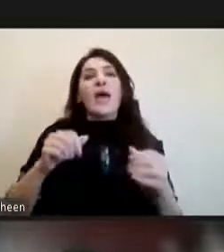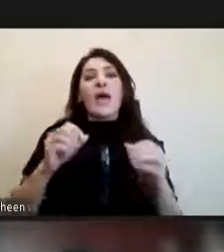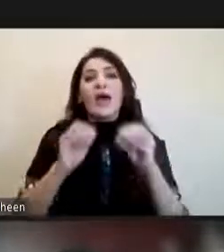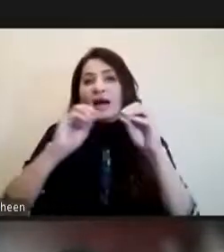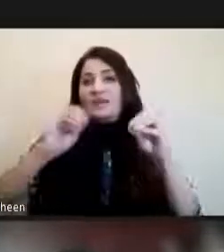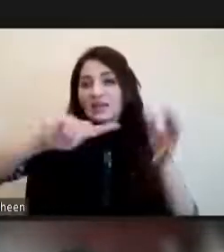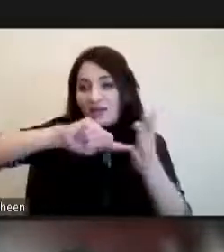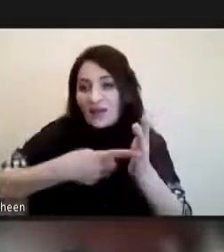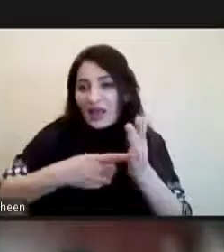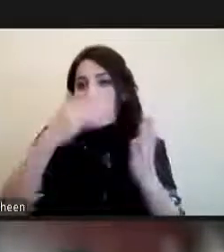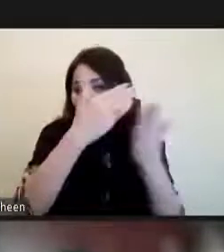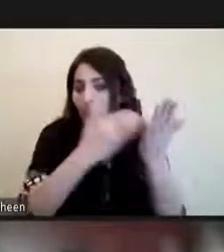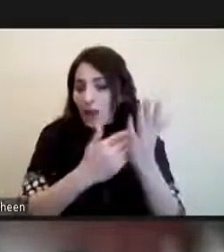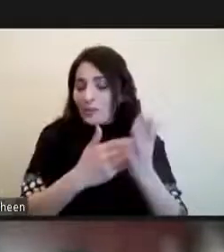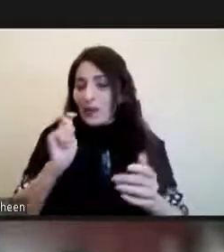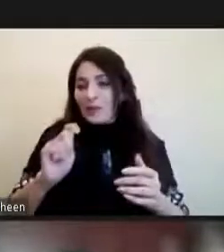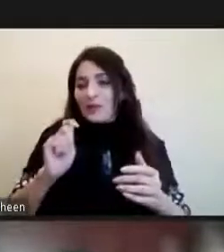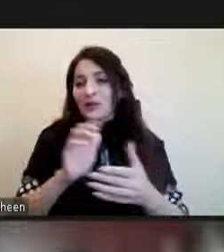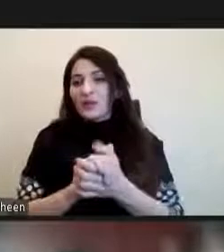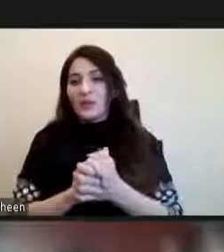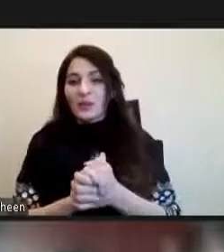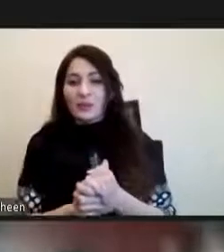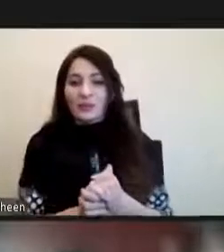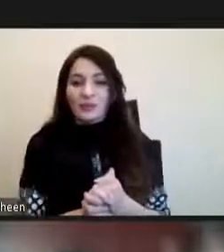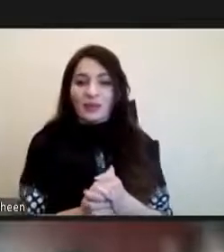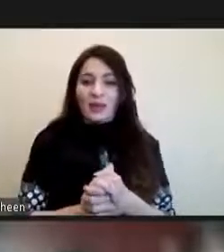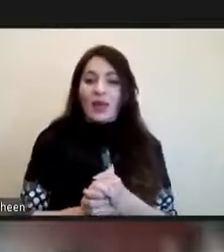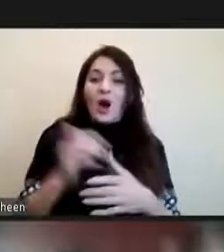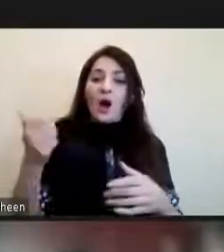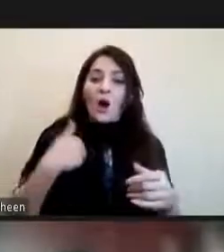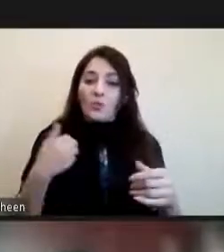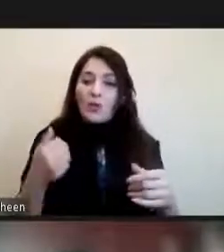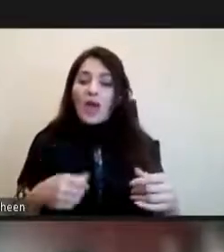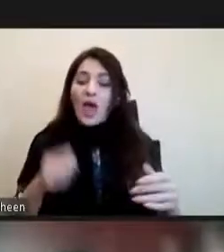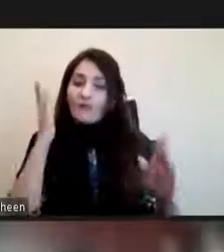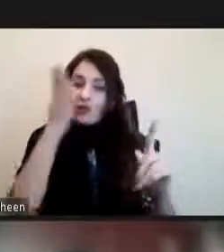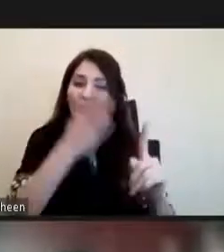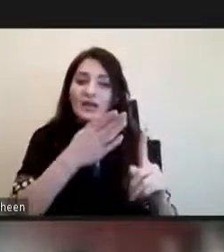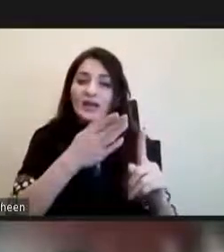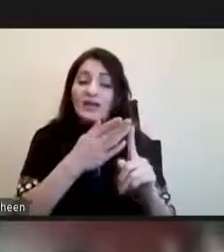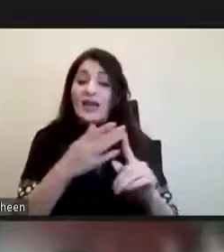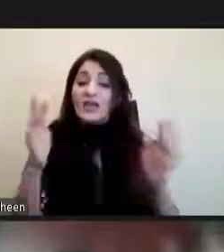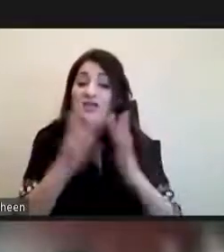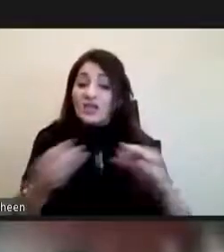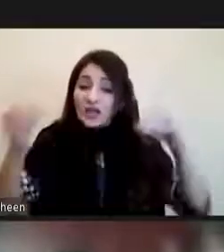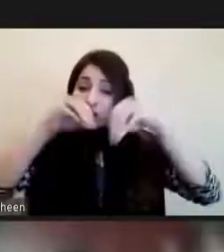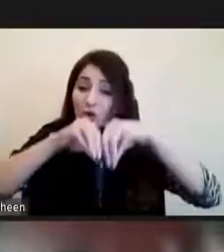Michael said, part of our work has been focused on trying to understand what is the digital inclusion of people with